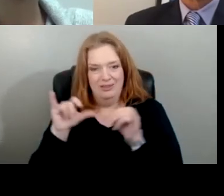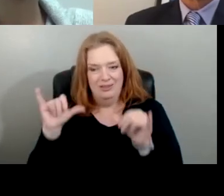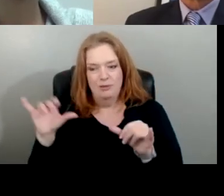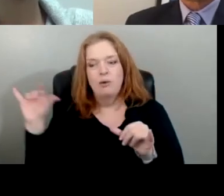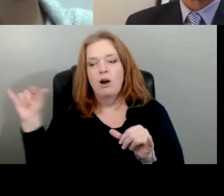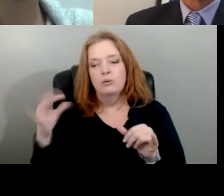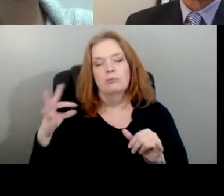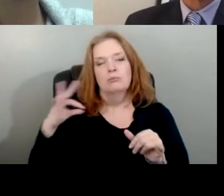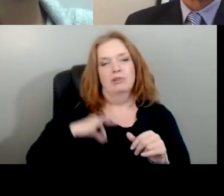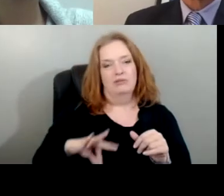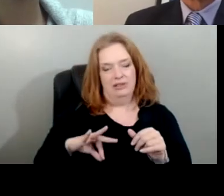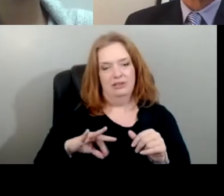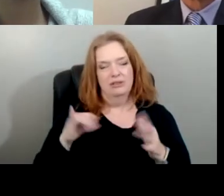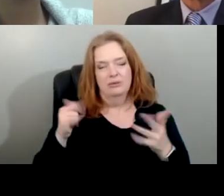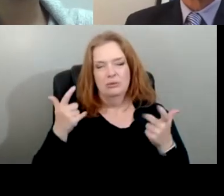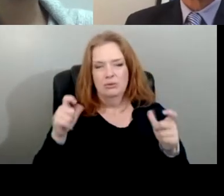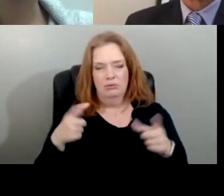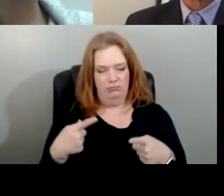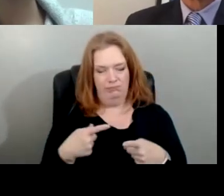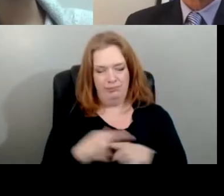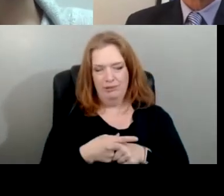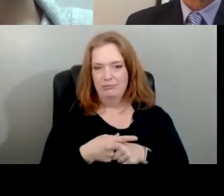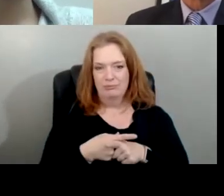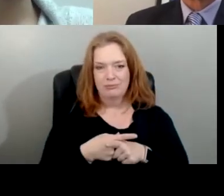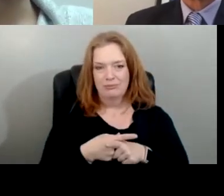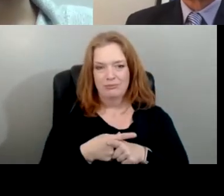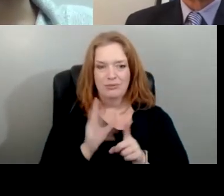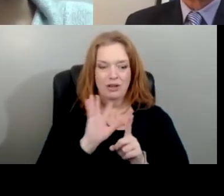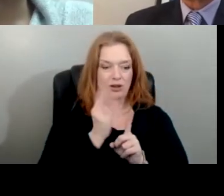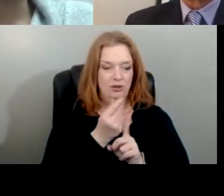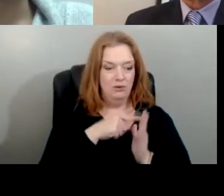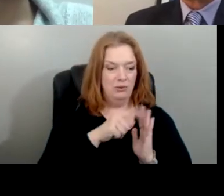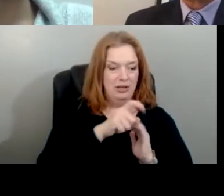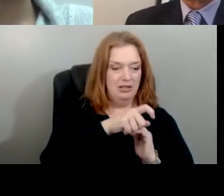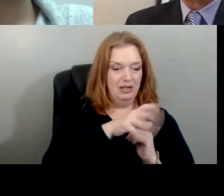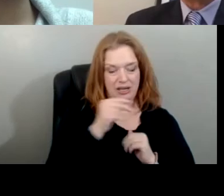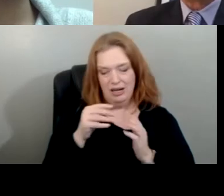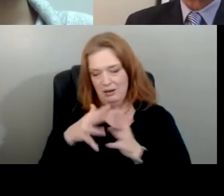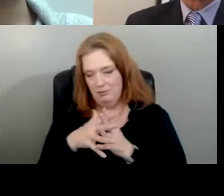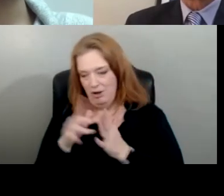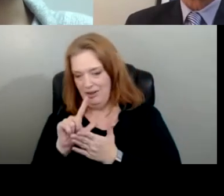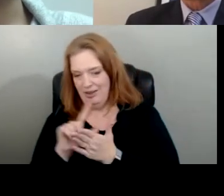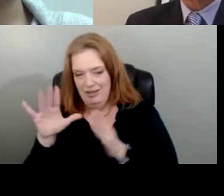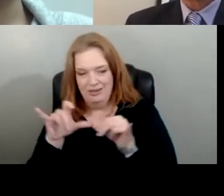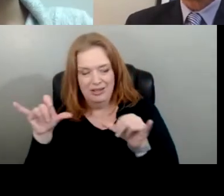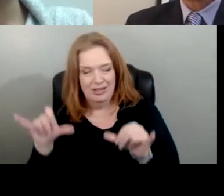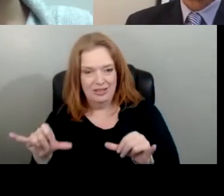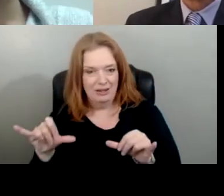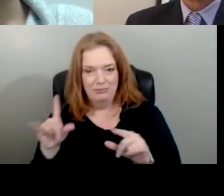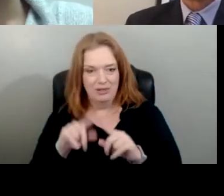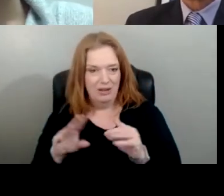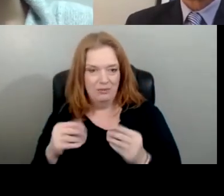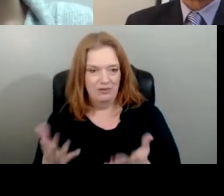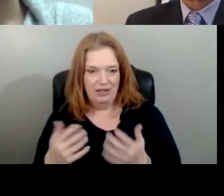So that's a huge gap there. What's culturally needed versus what the American legal system is also unable to